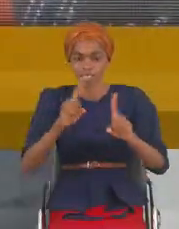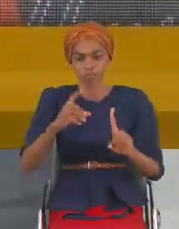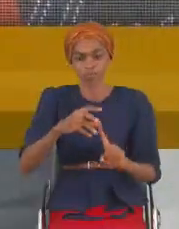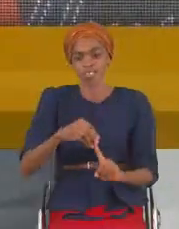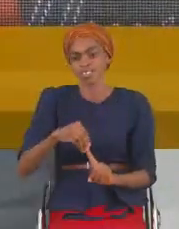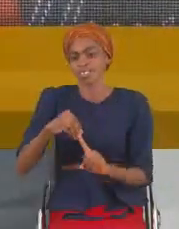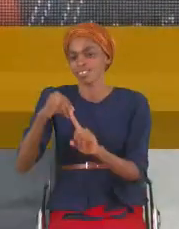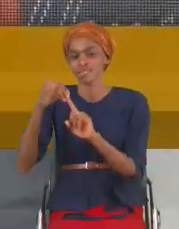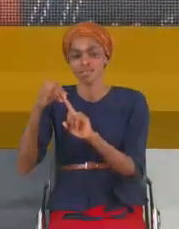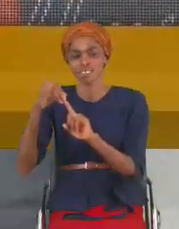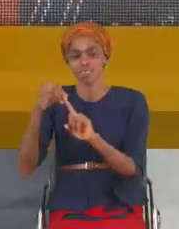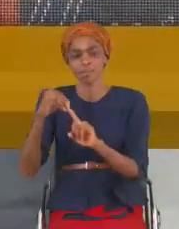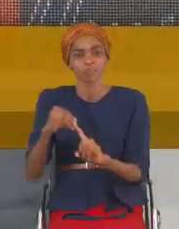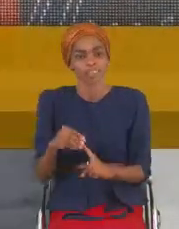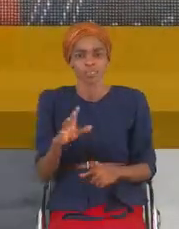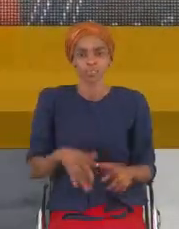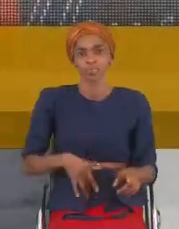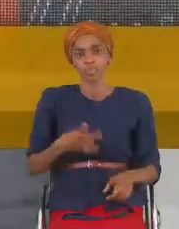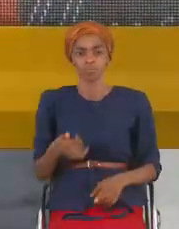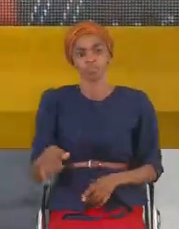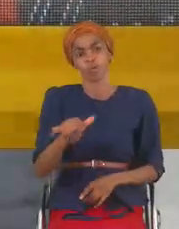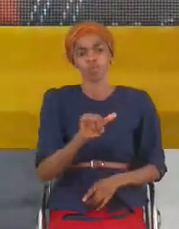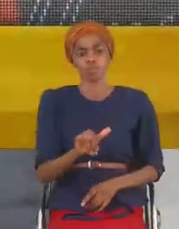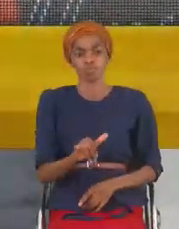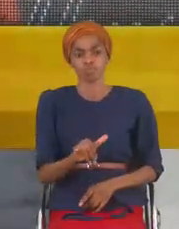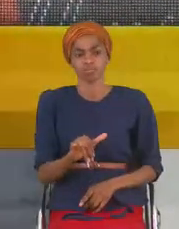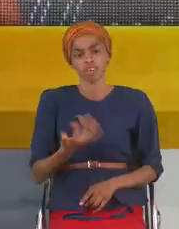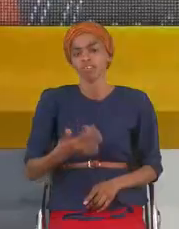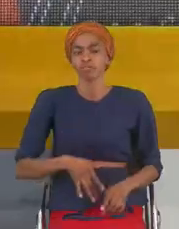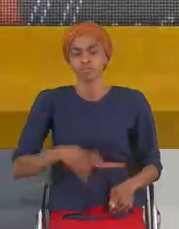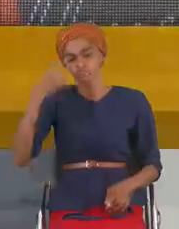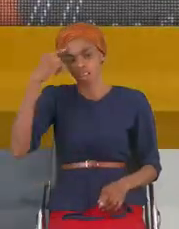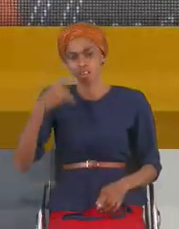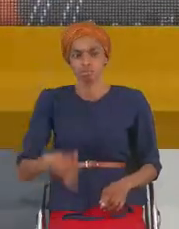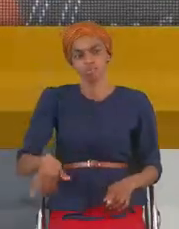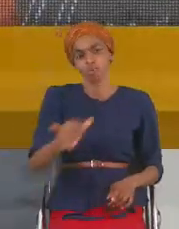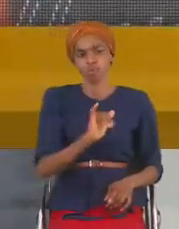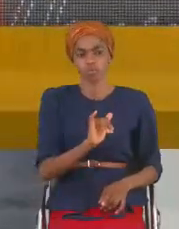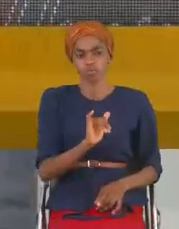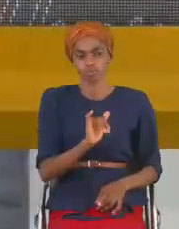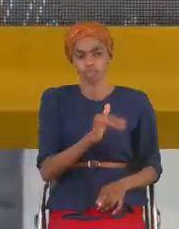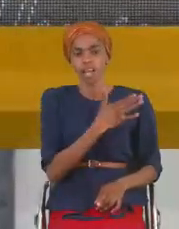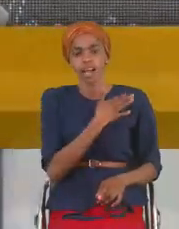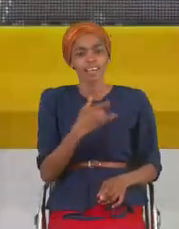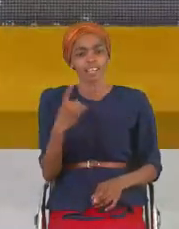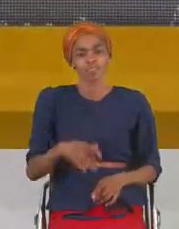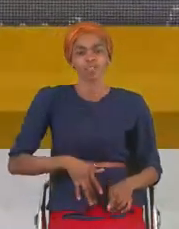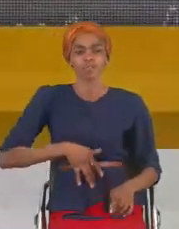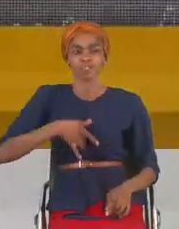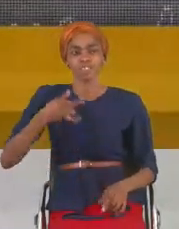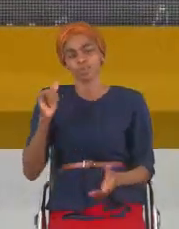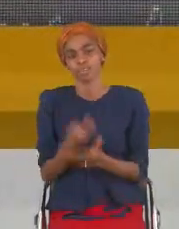extraordinary. You feel ordinary. You think ordinary. And you feel